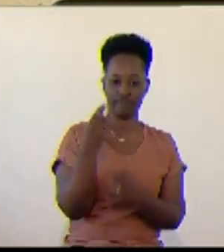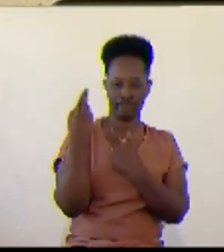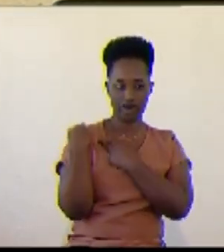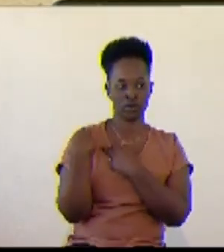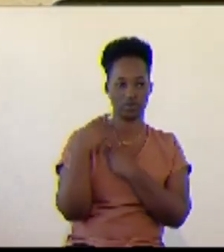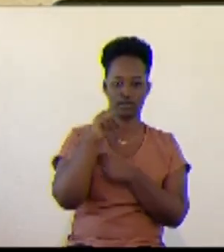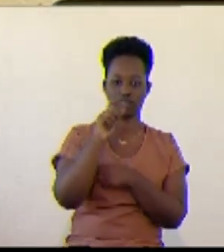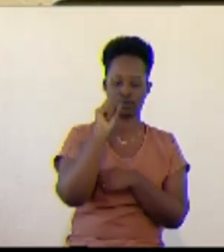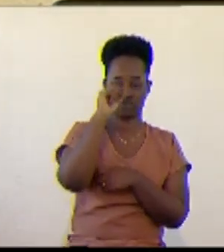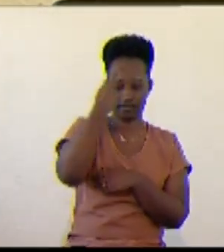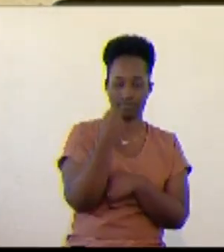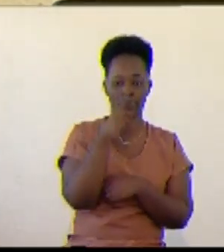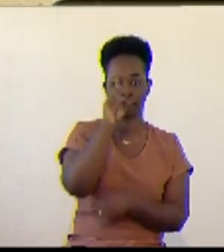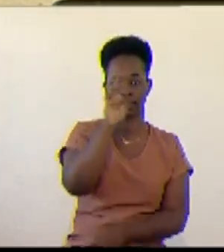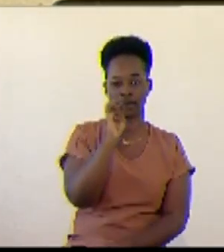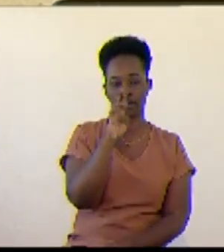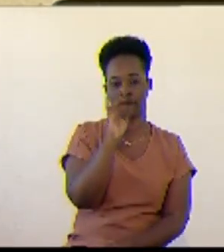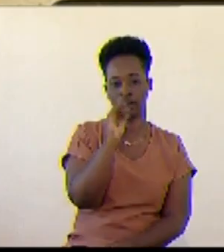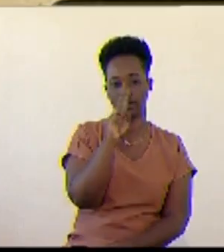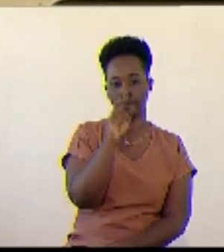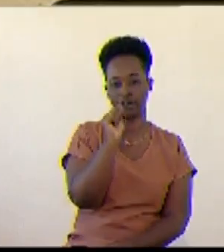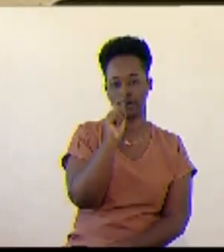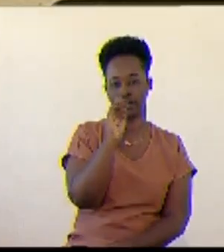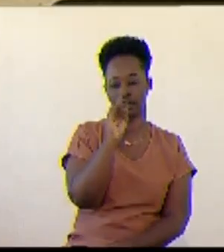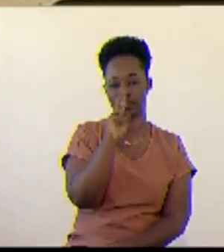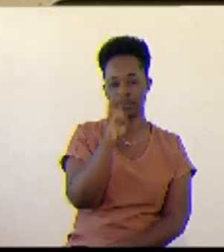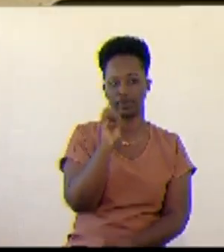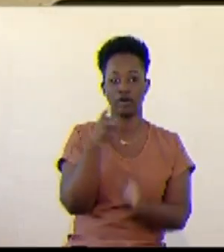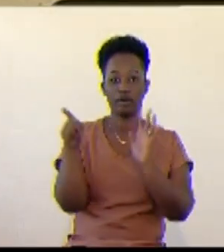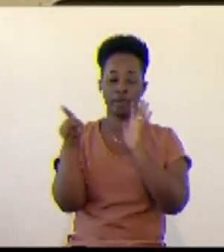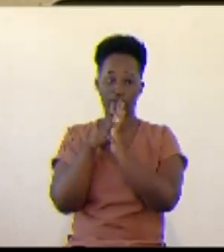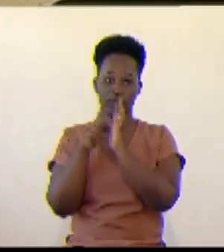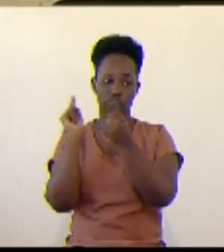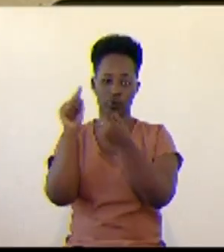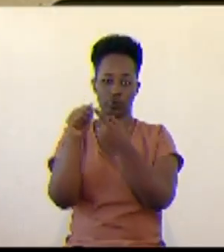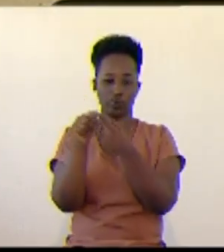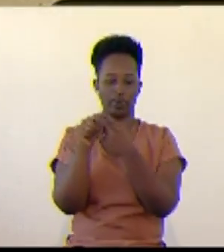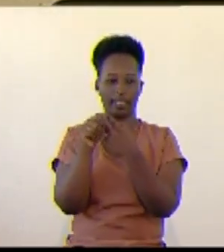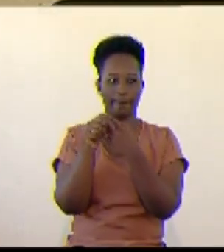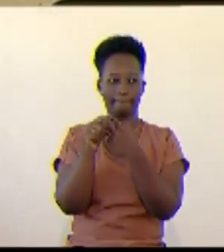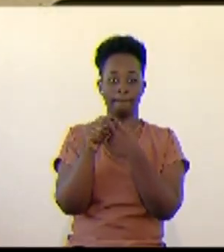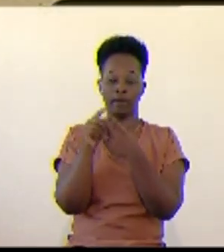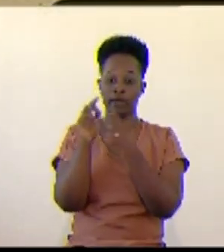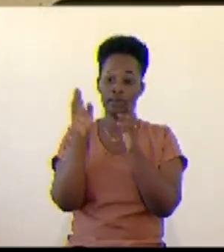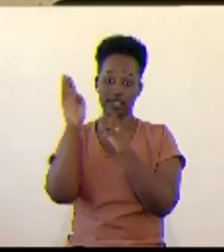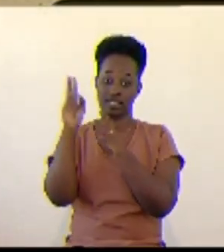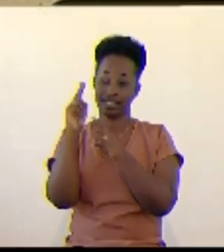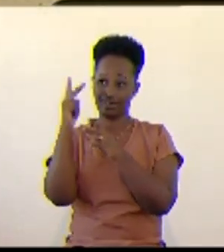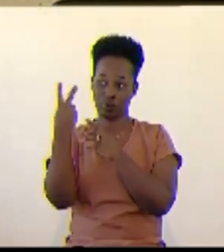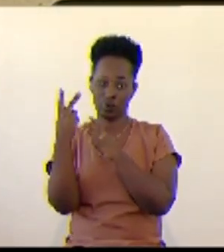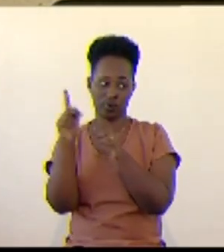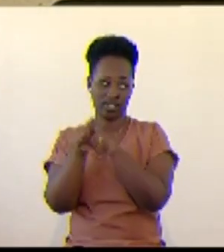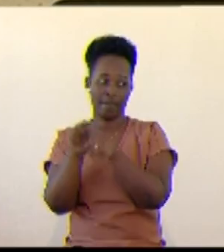the first derivative, will be equal to our first derivative of this function. So this 2, this is our power, you bring